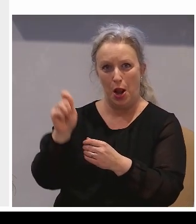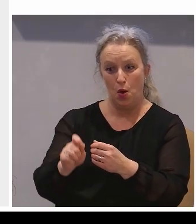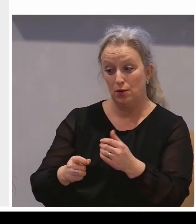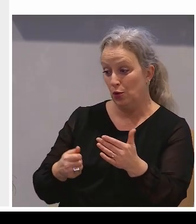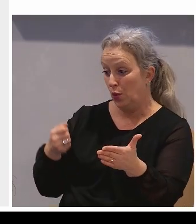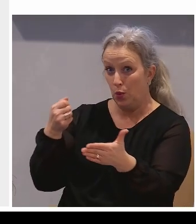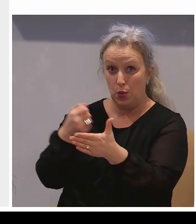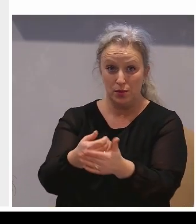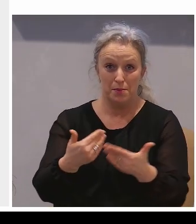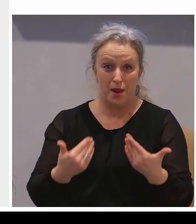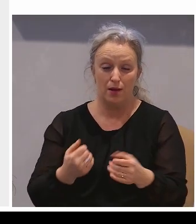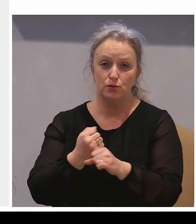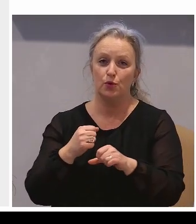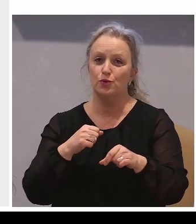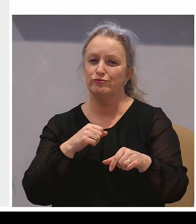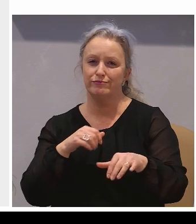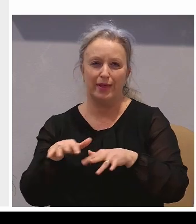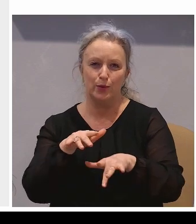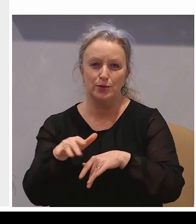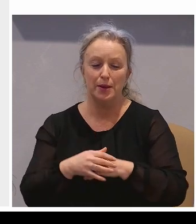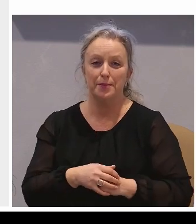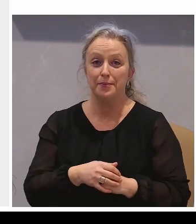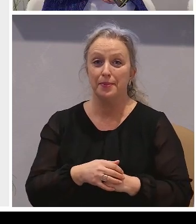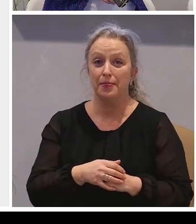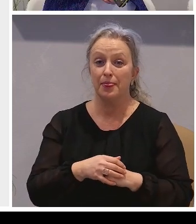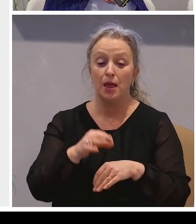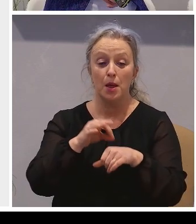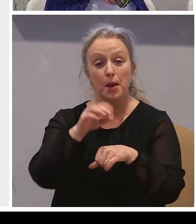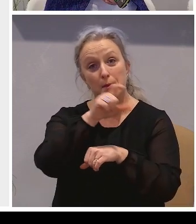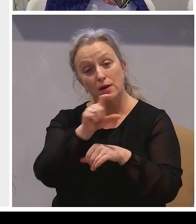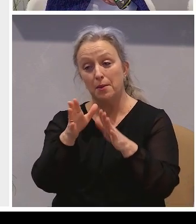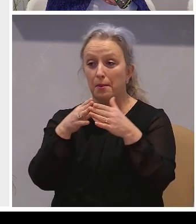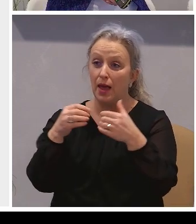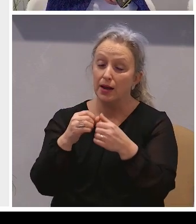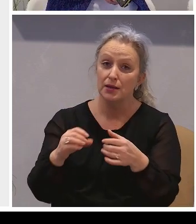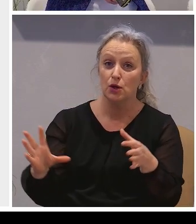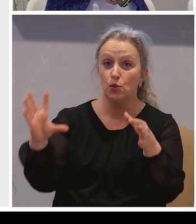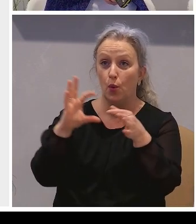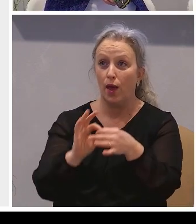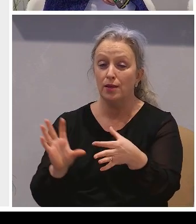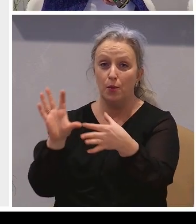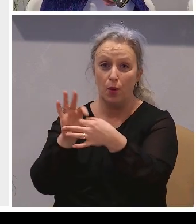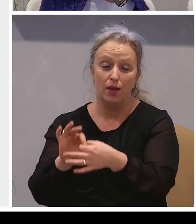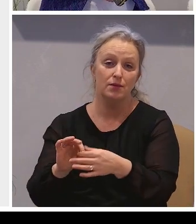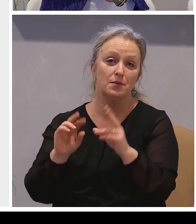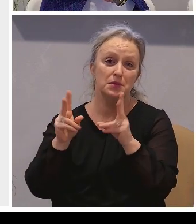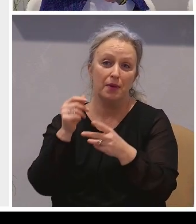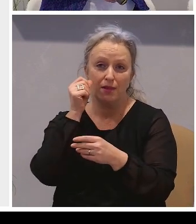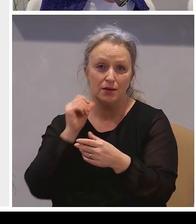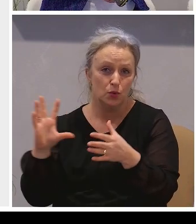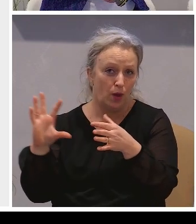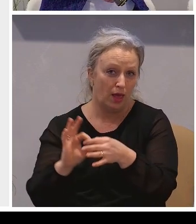siiani Estonia toimiv ja ühendab siis NGO. We are nii still patsiente, working. peresid kui Turneri naisi We join